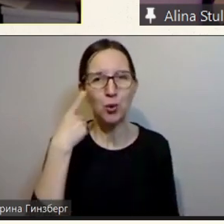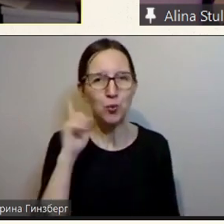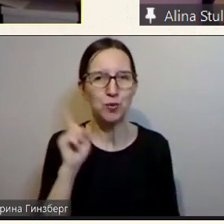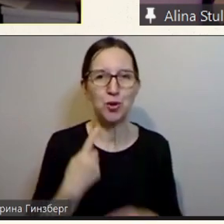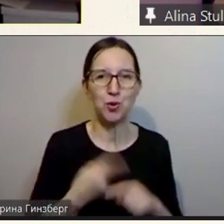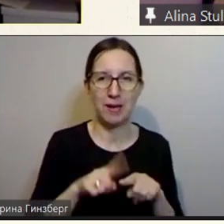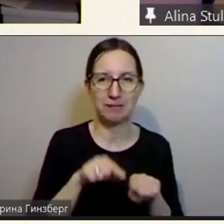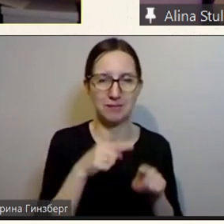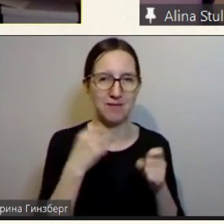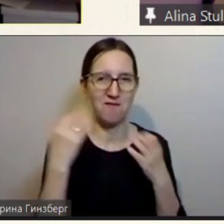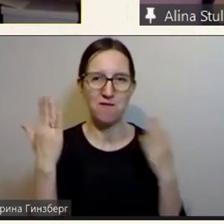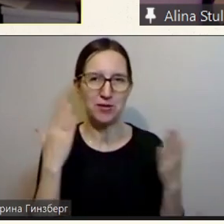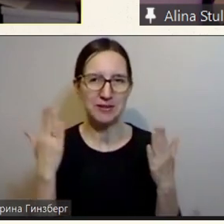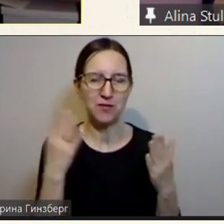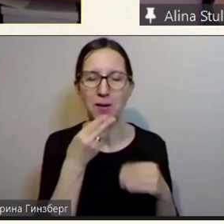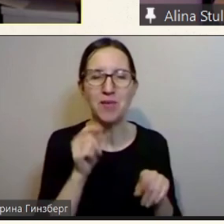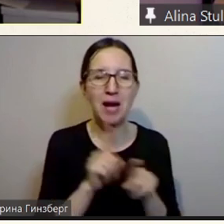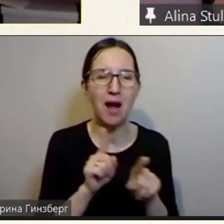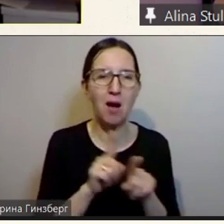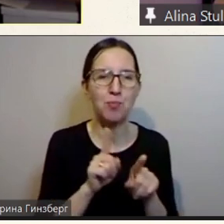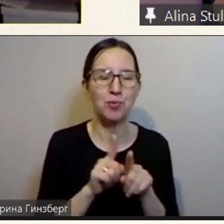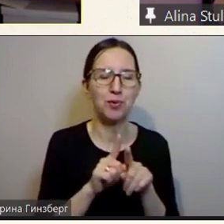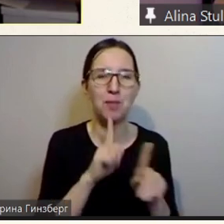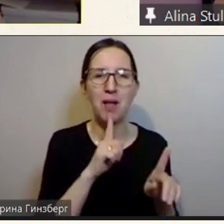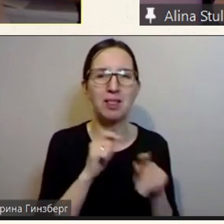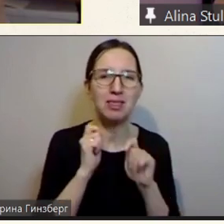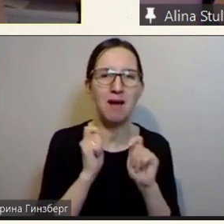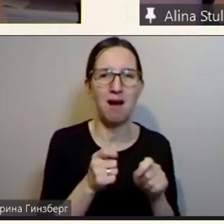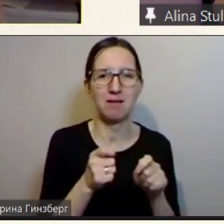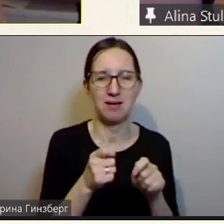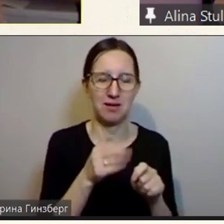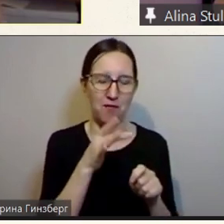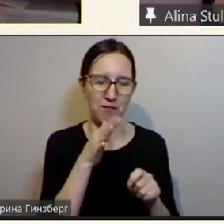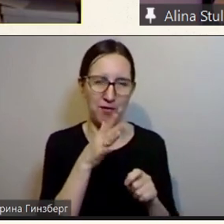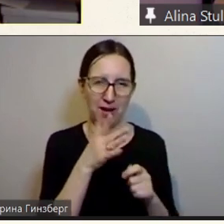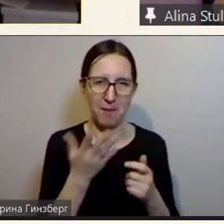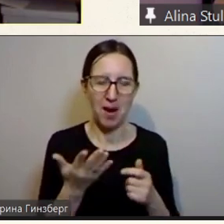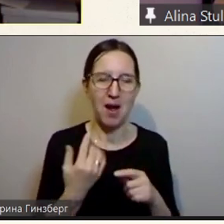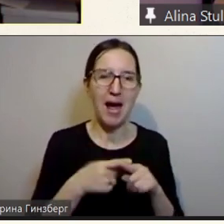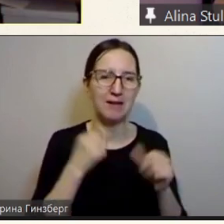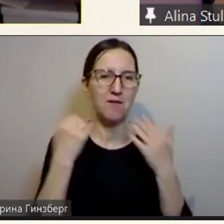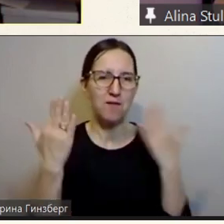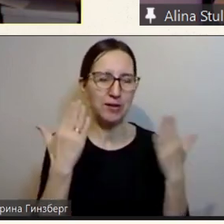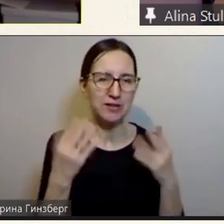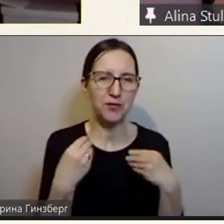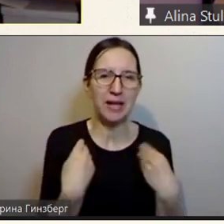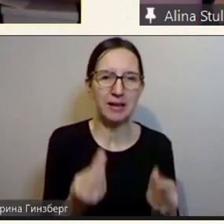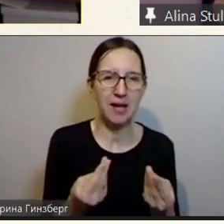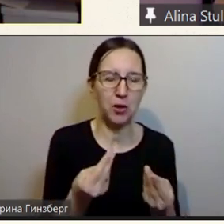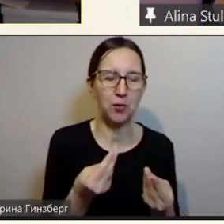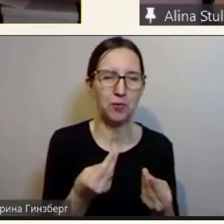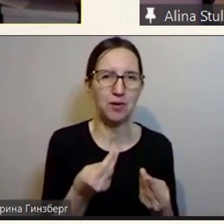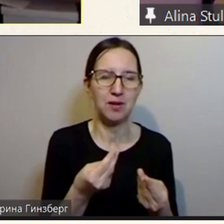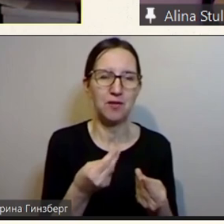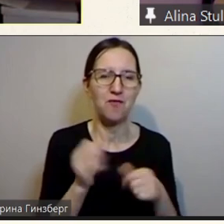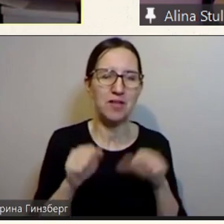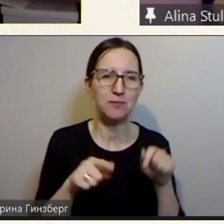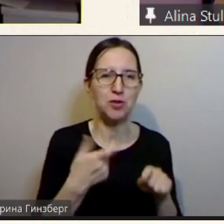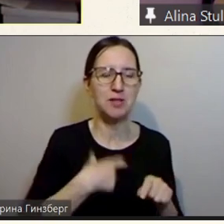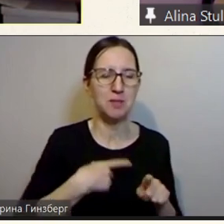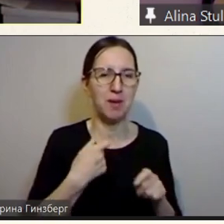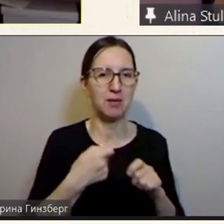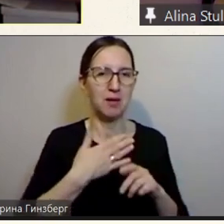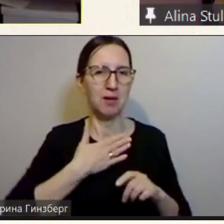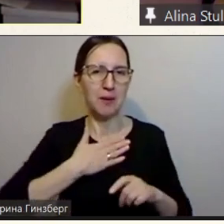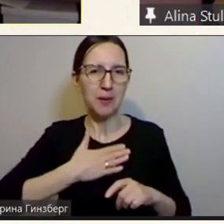of time, the gift to slow yourself down, the gift to really absorb, you know, what it is that you're